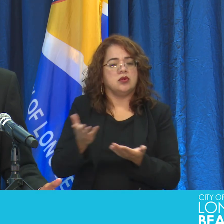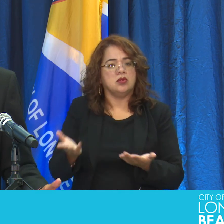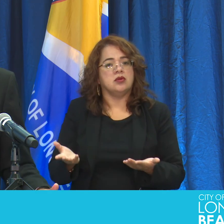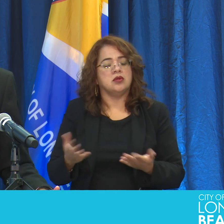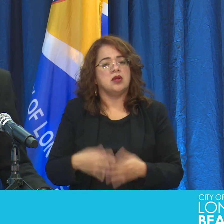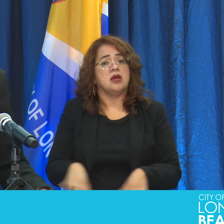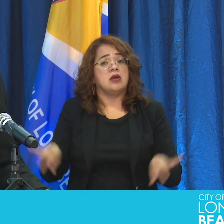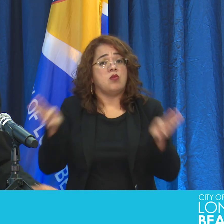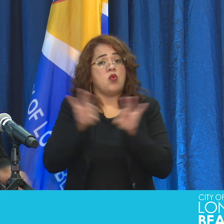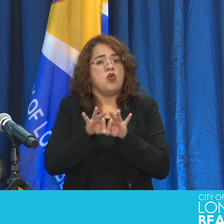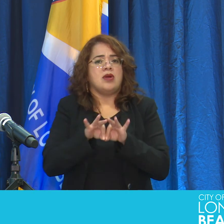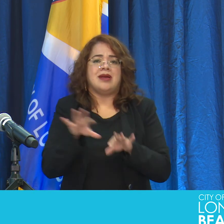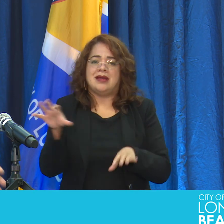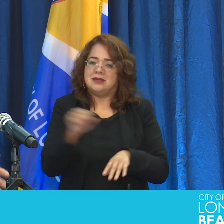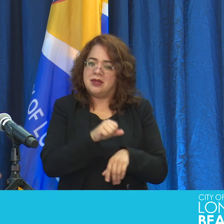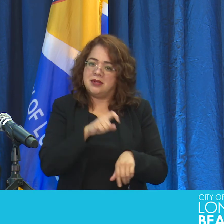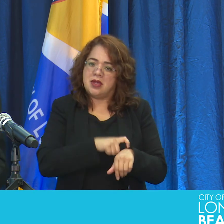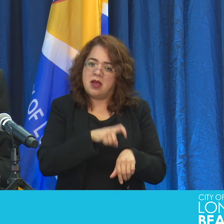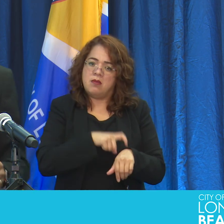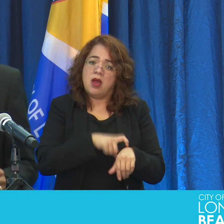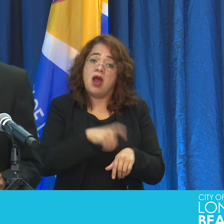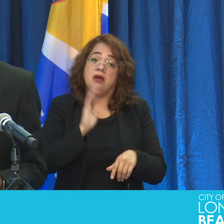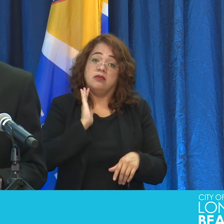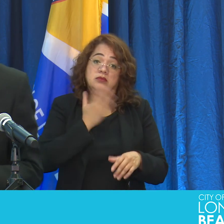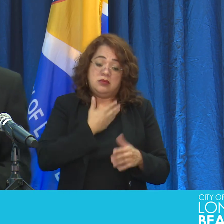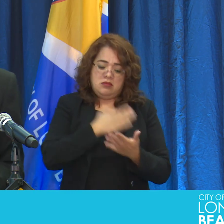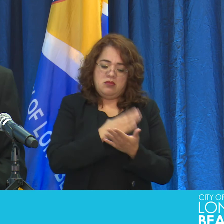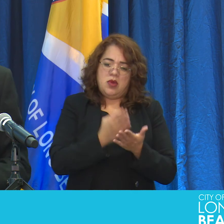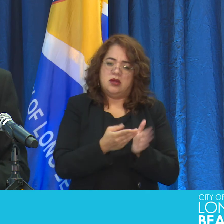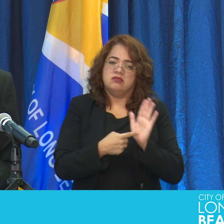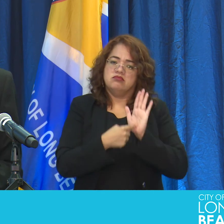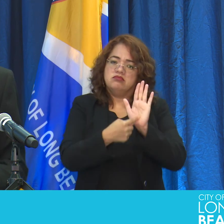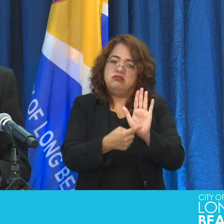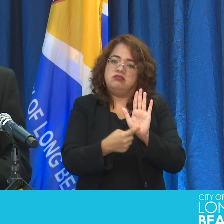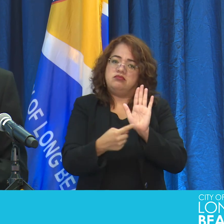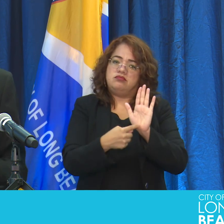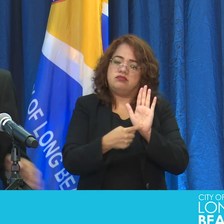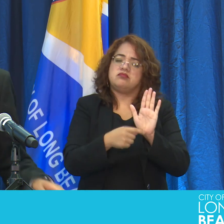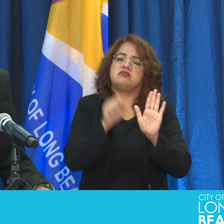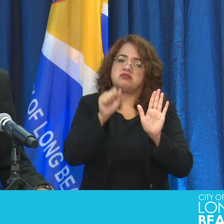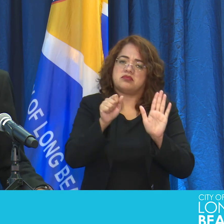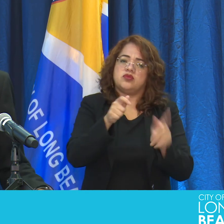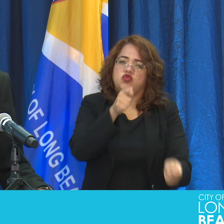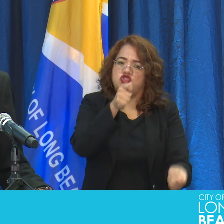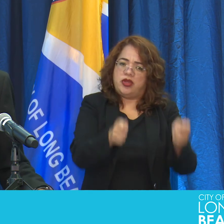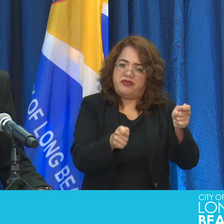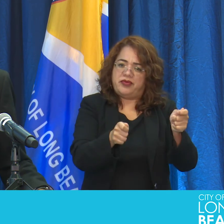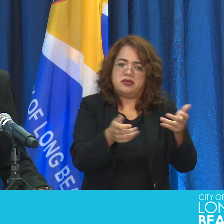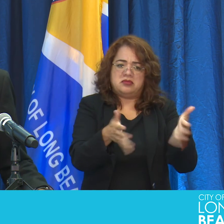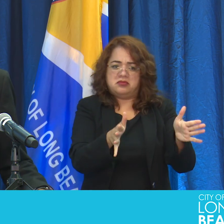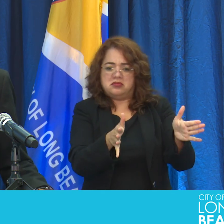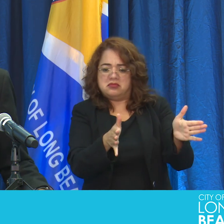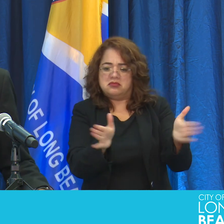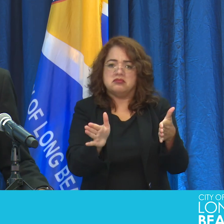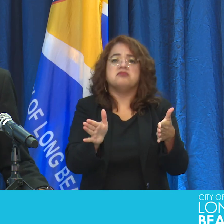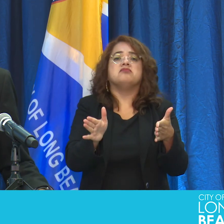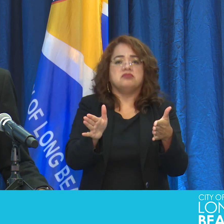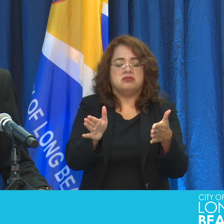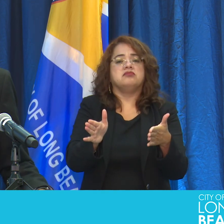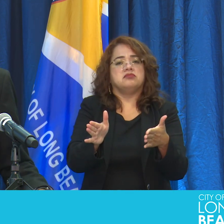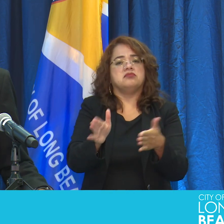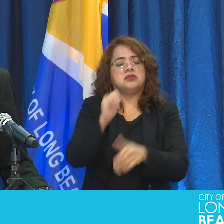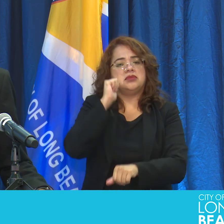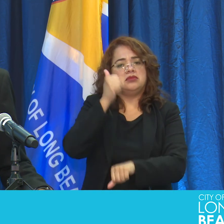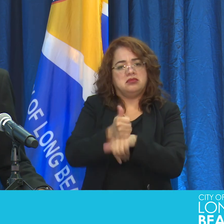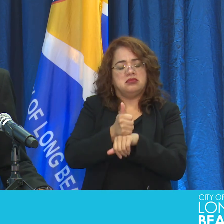also going to take time. And so I think that the budget does reflect some shifts in the way some departments are set up.